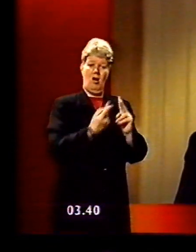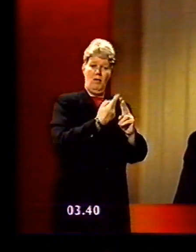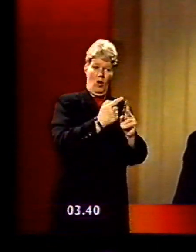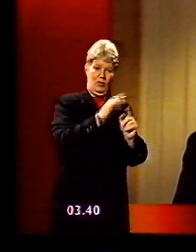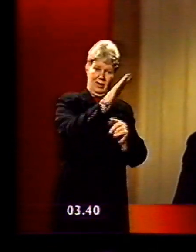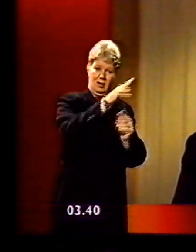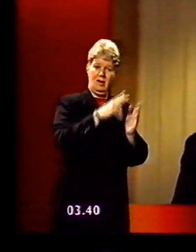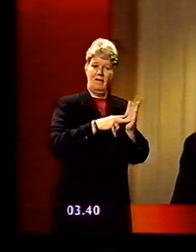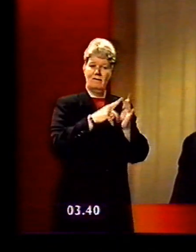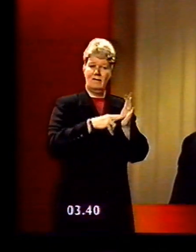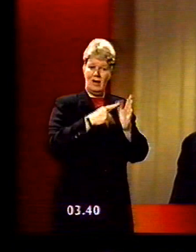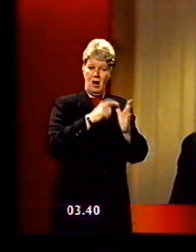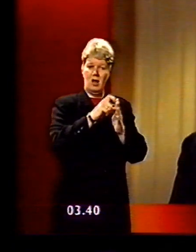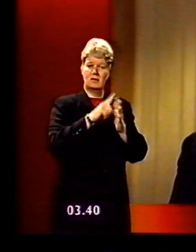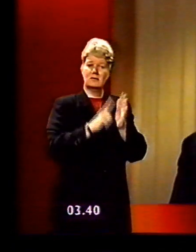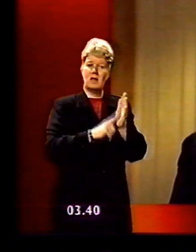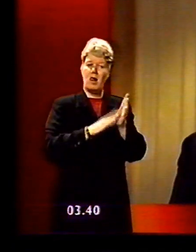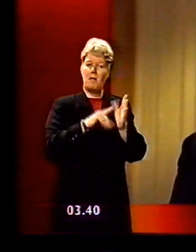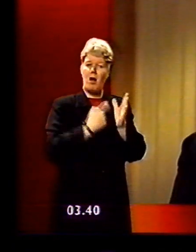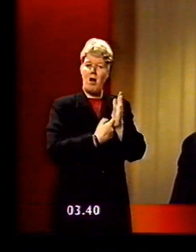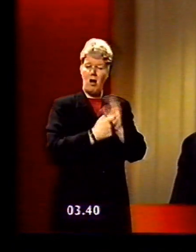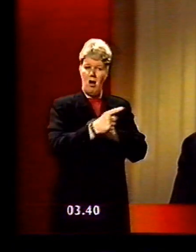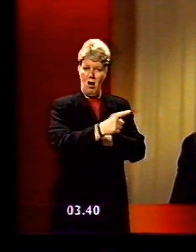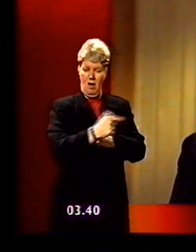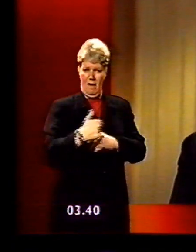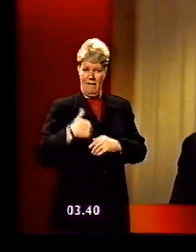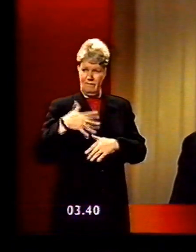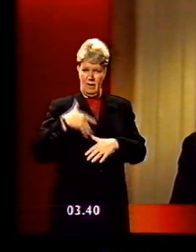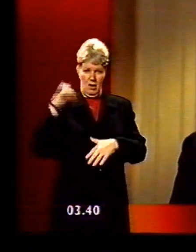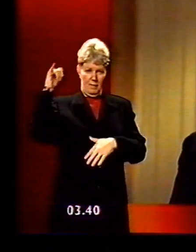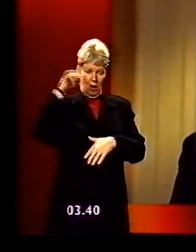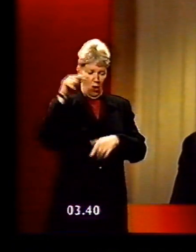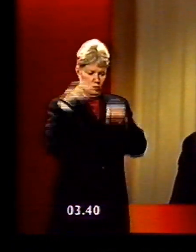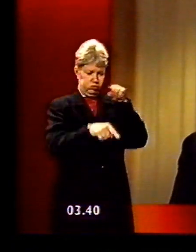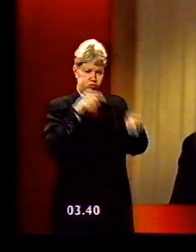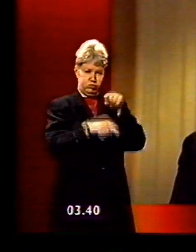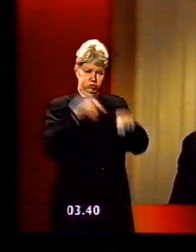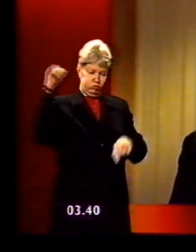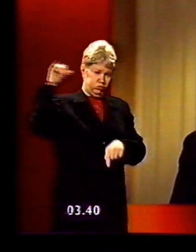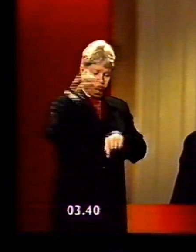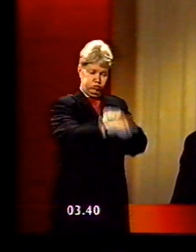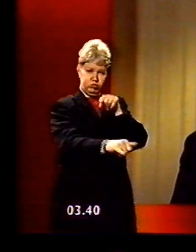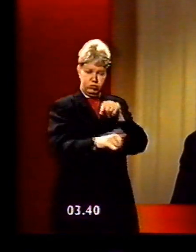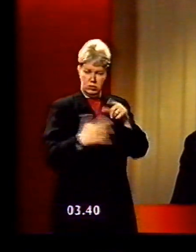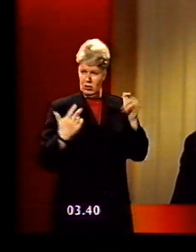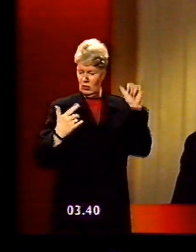and I could hear the strafing of the planes, and the radio was very loud and saying,